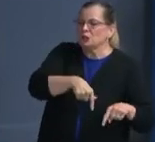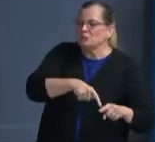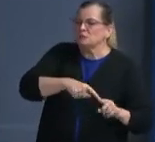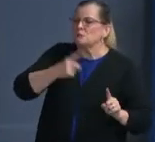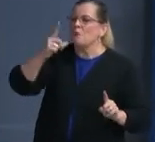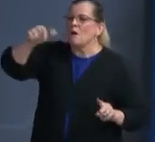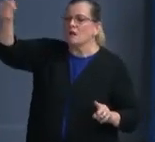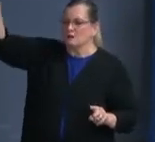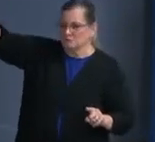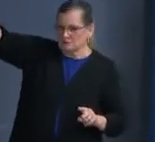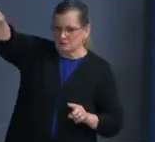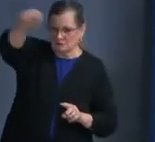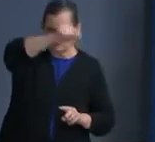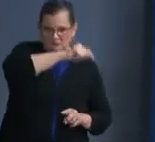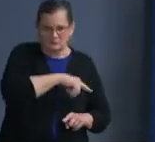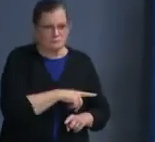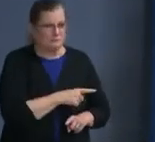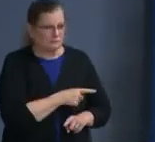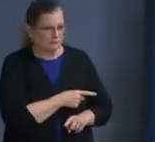that. Yes.